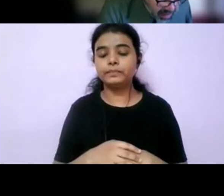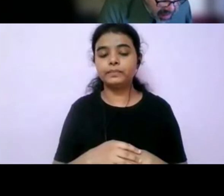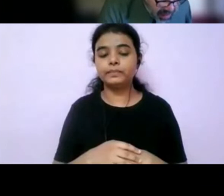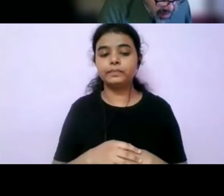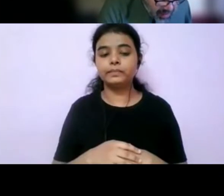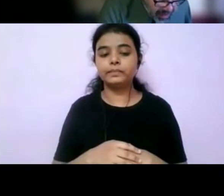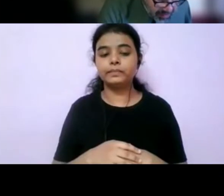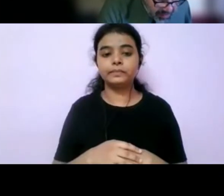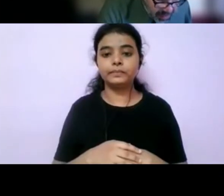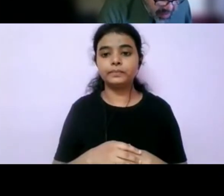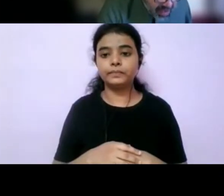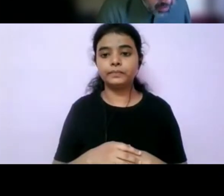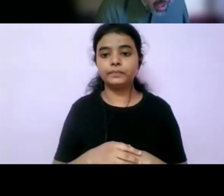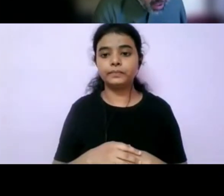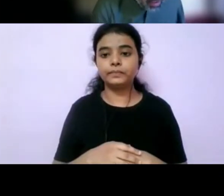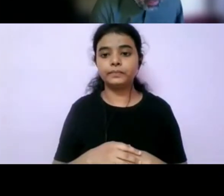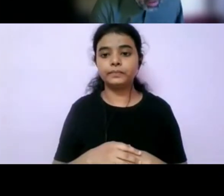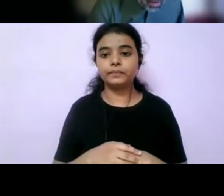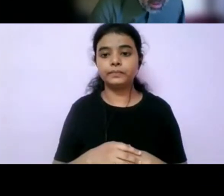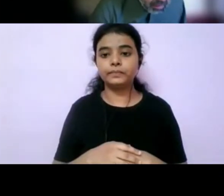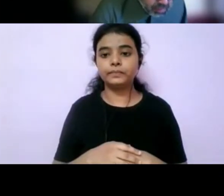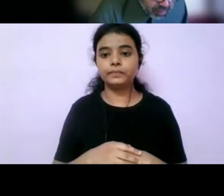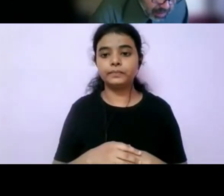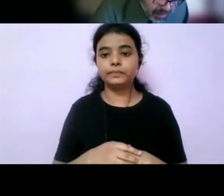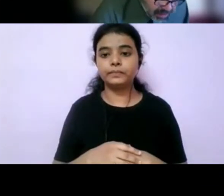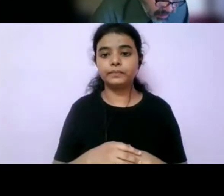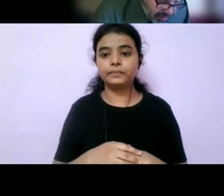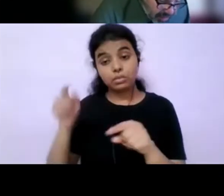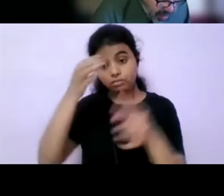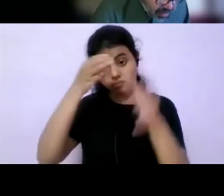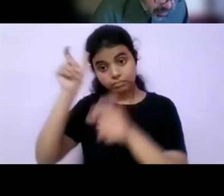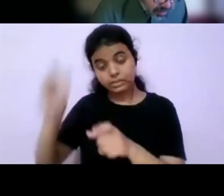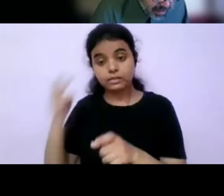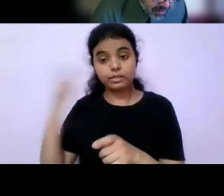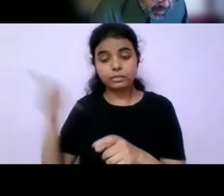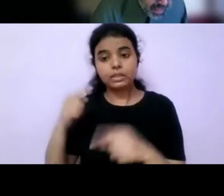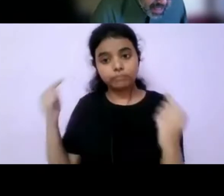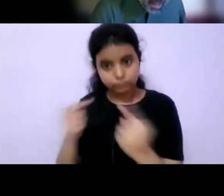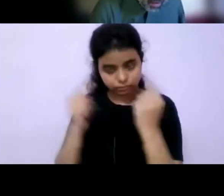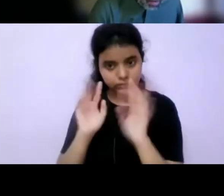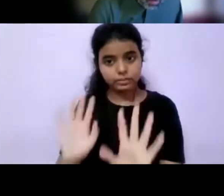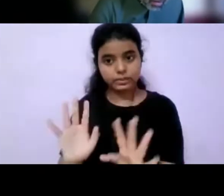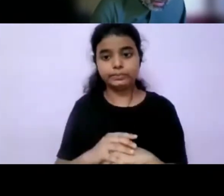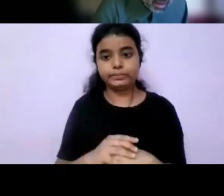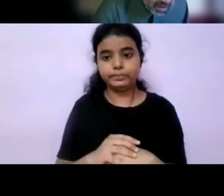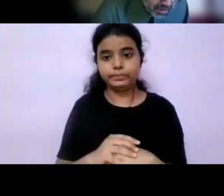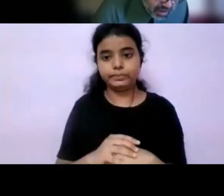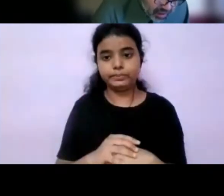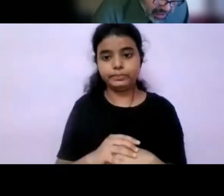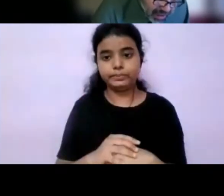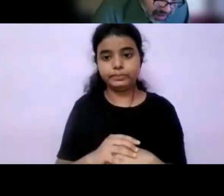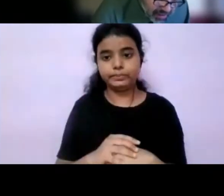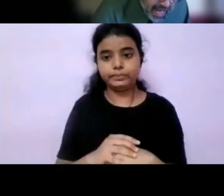different directions. She argues for a mix of theoretical perspectives, methodologies, and